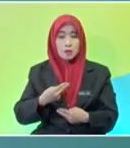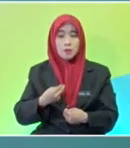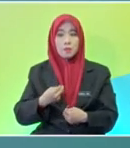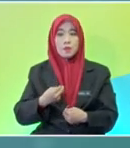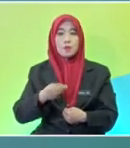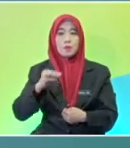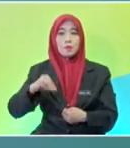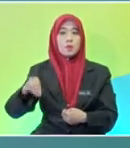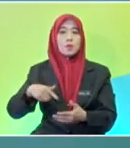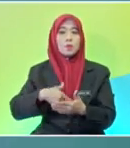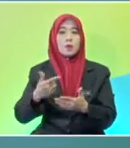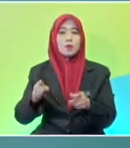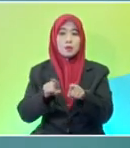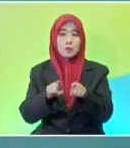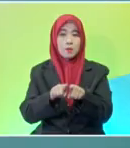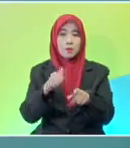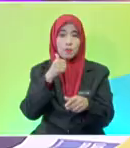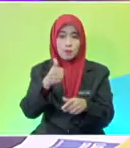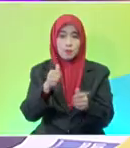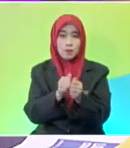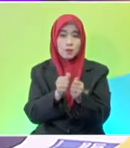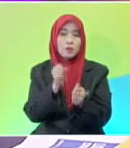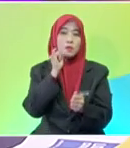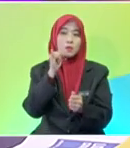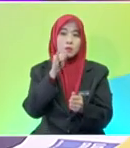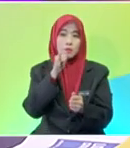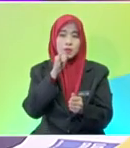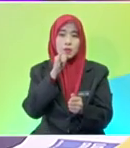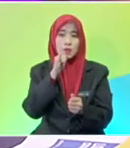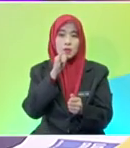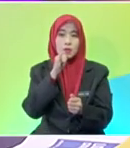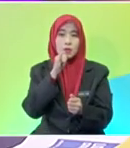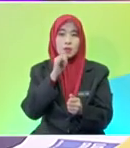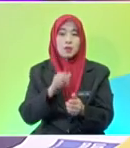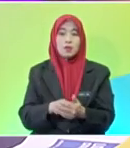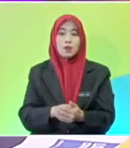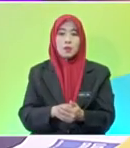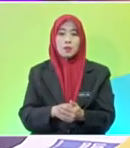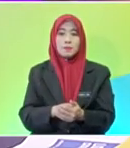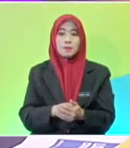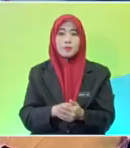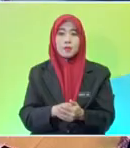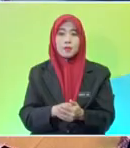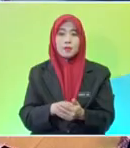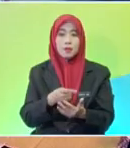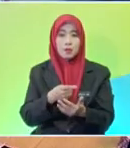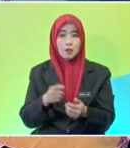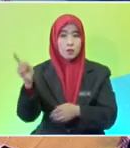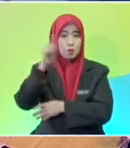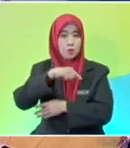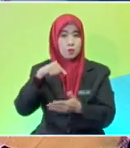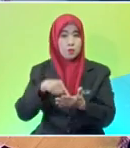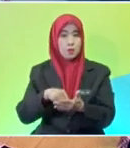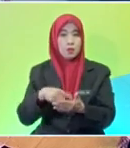I do hope so too. All right, teacher, can we have a brief conclusion for our whole class for today, please? Yes, yes. Today we have learned